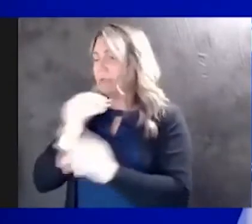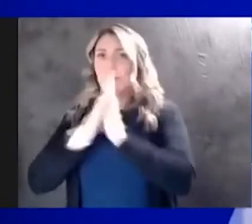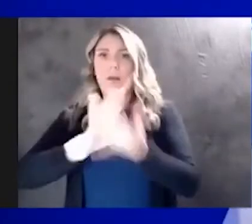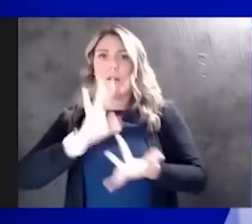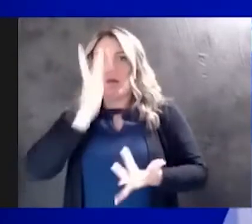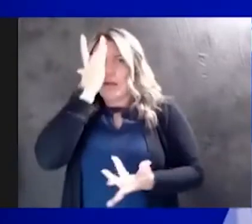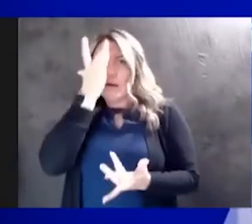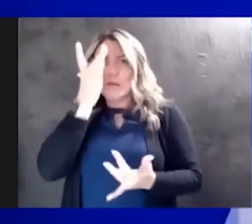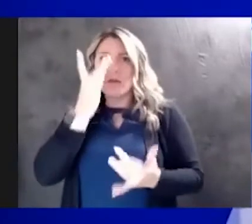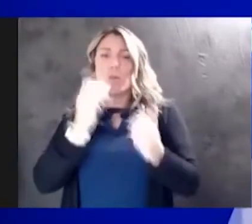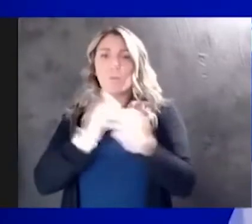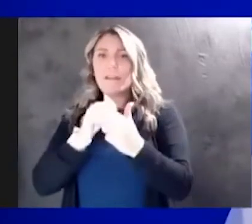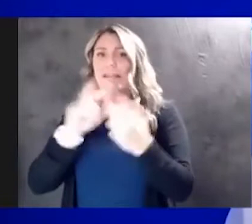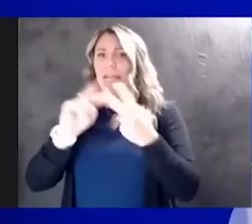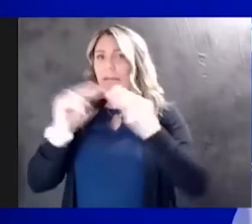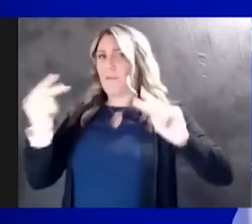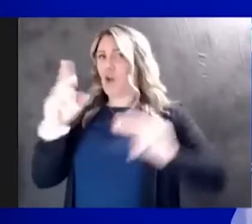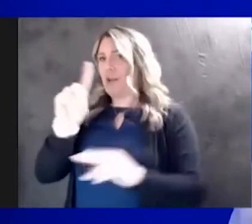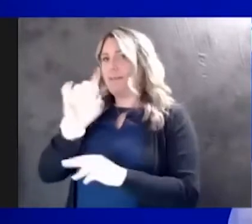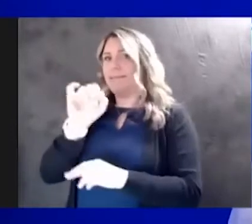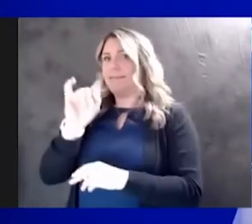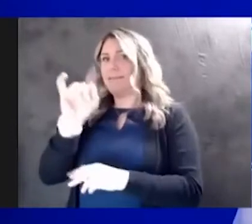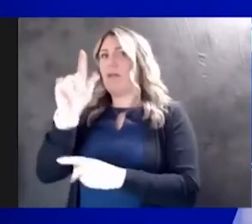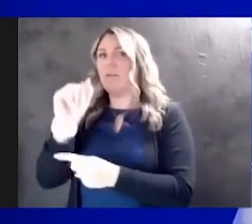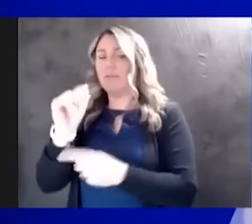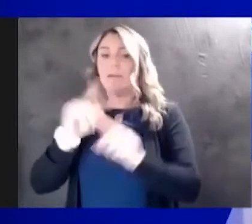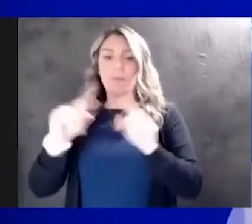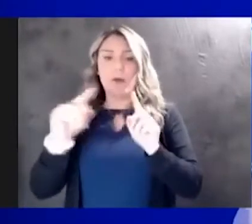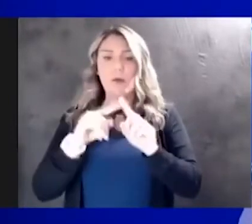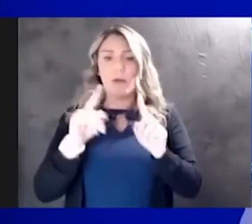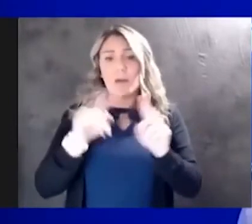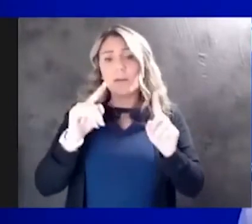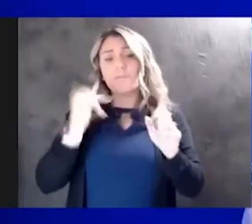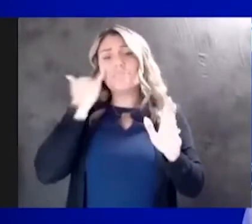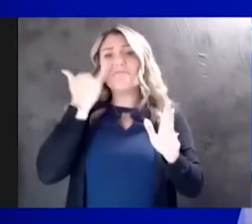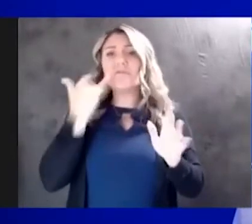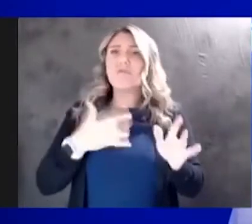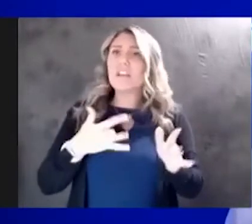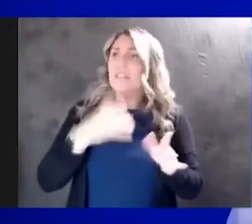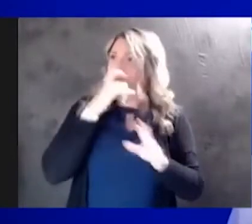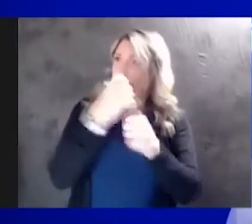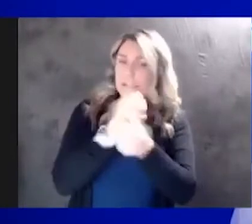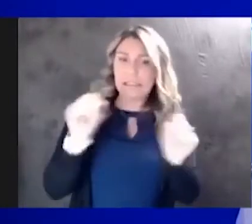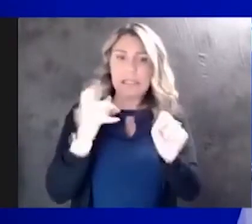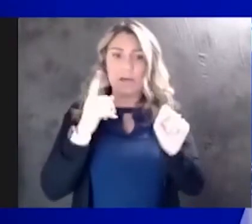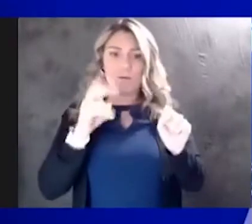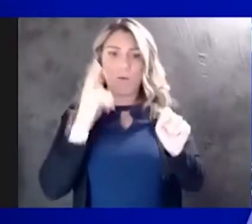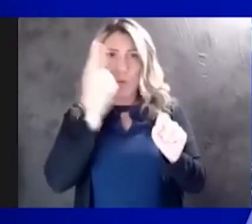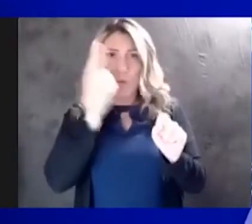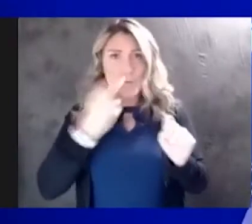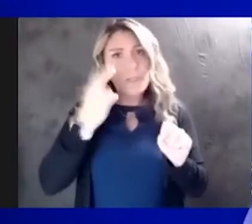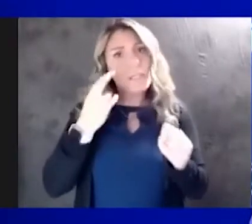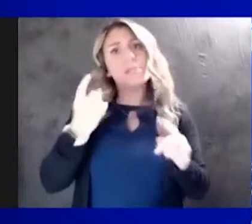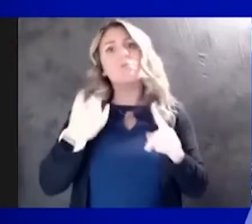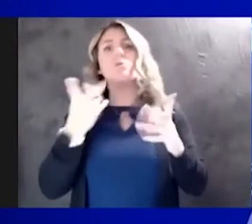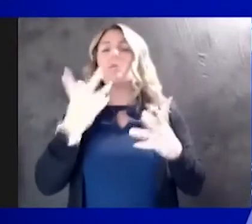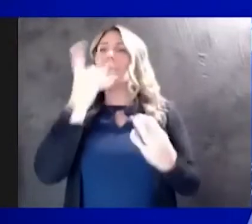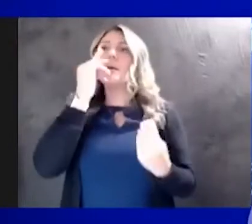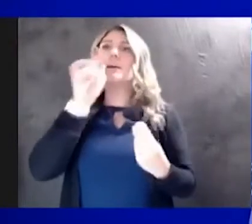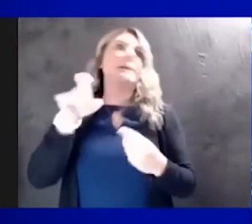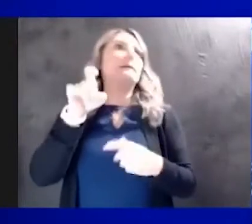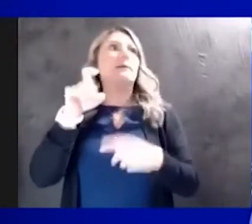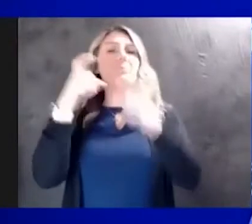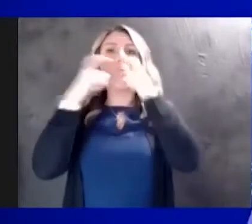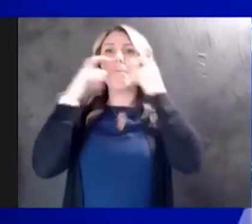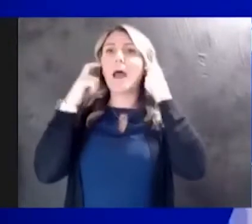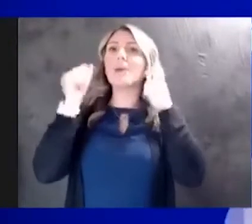variant. However, if you feel unsafe, or if there's a reason that you think you need to wear a mask, for instance, if you get ill, then you